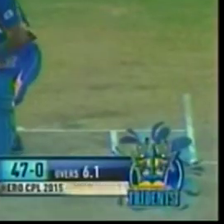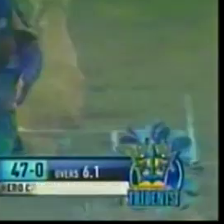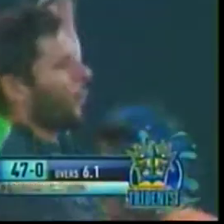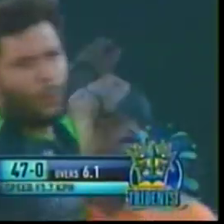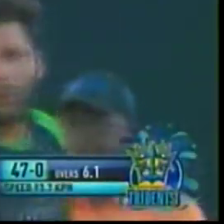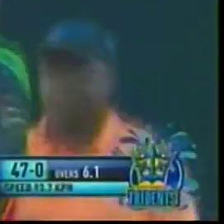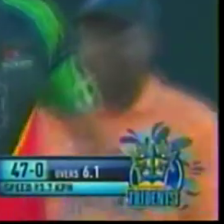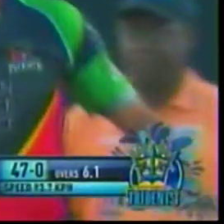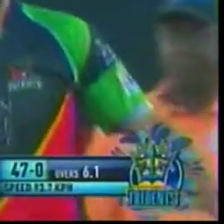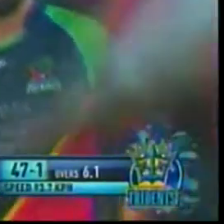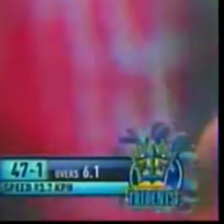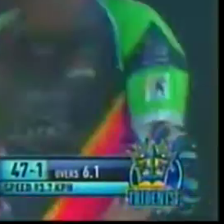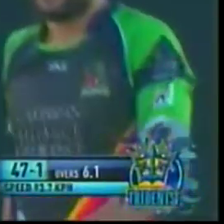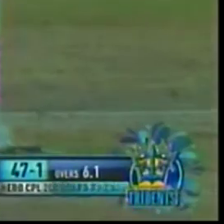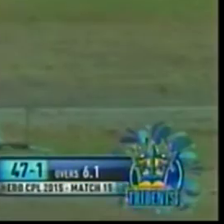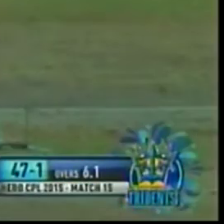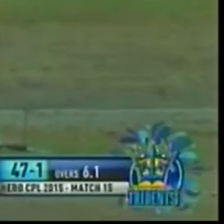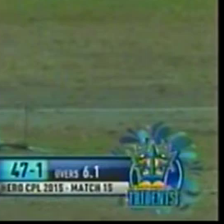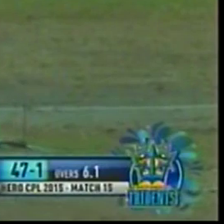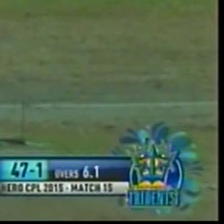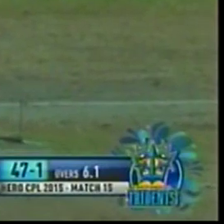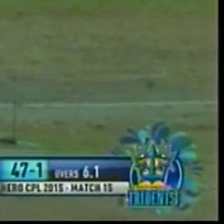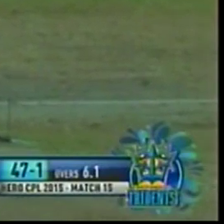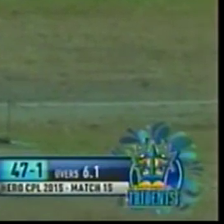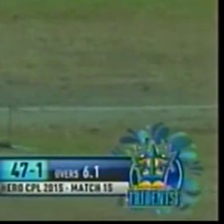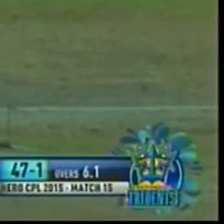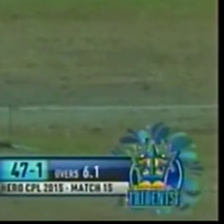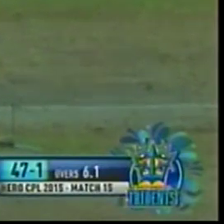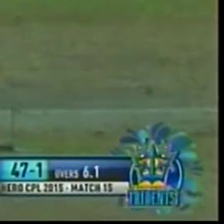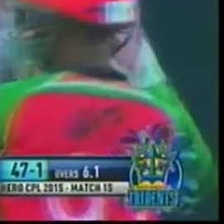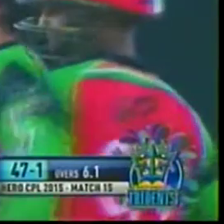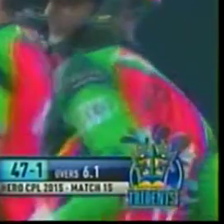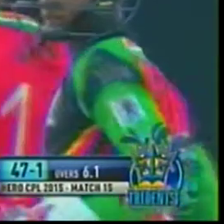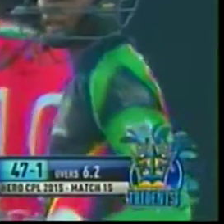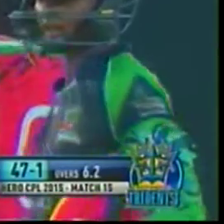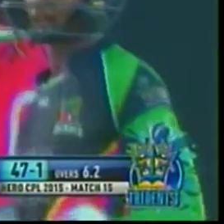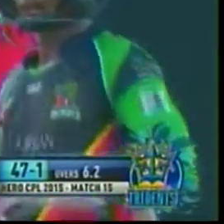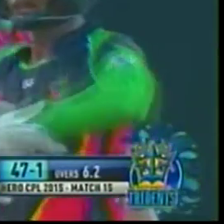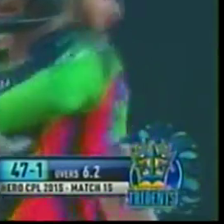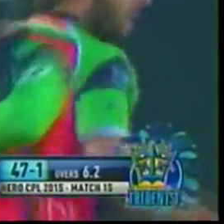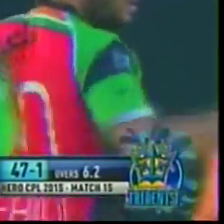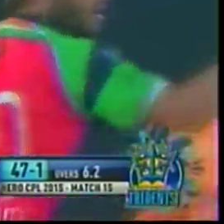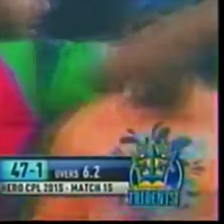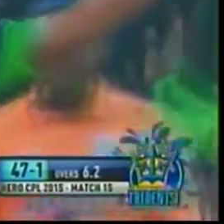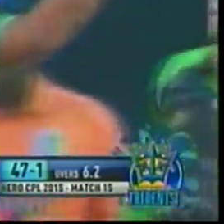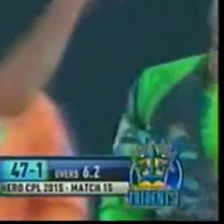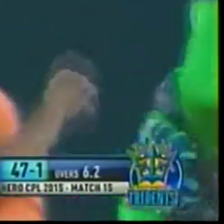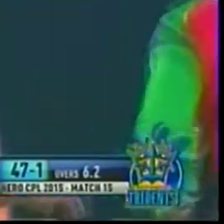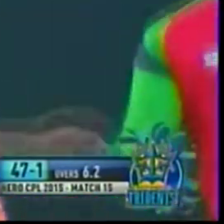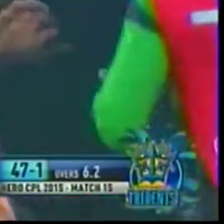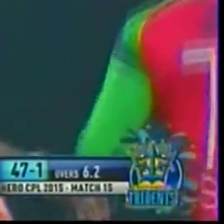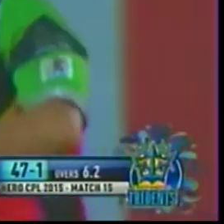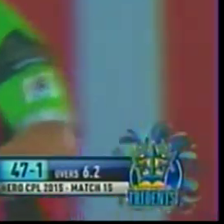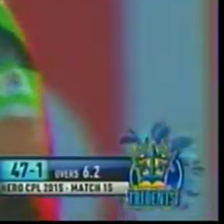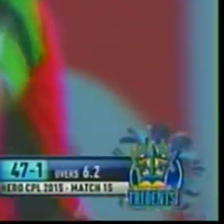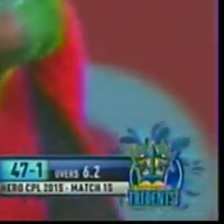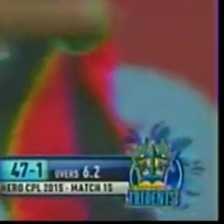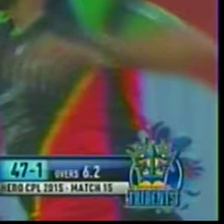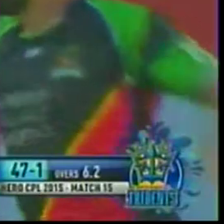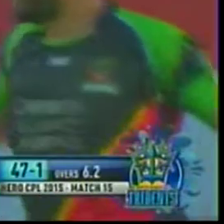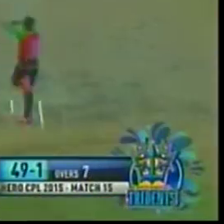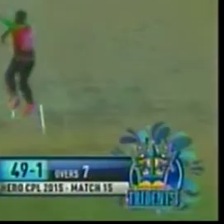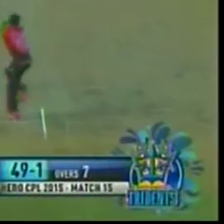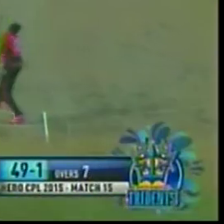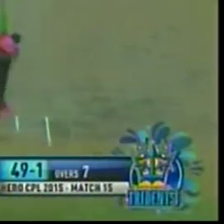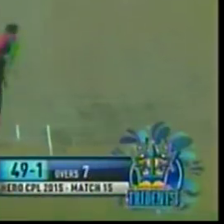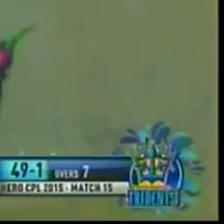from 23. As the Tridents continue to lose wickets steadily, Tambree's Shami has so far taken 4 for 10.